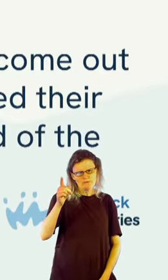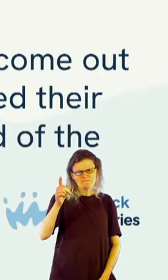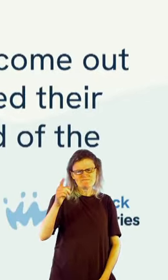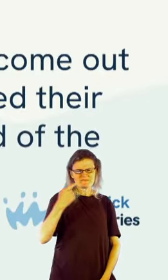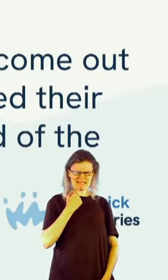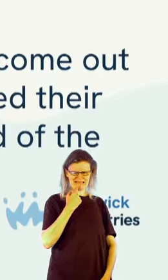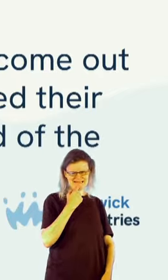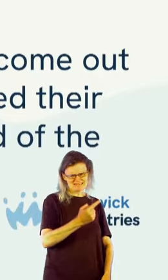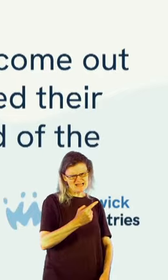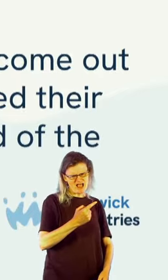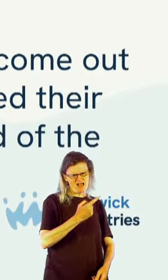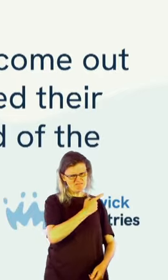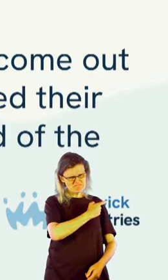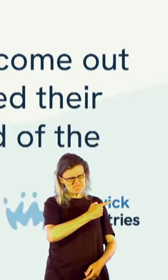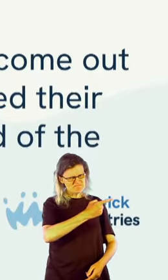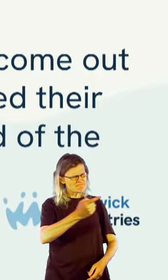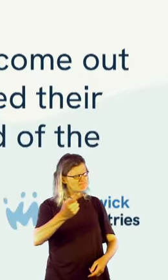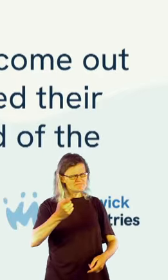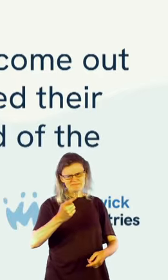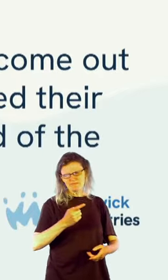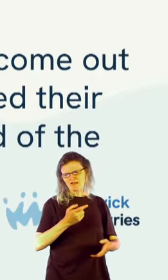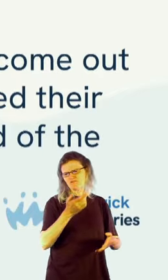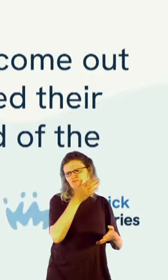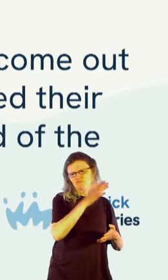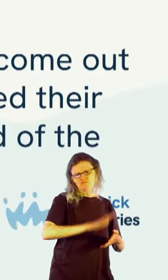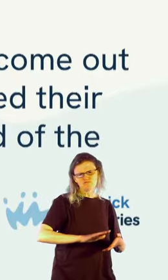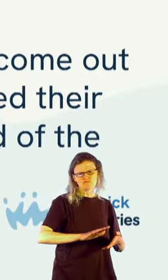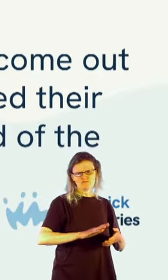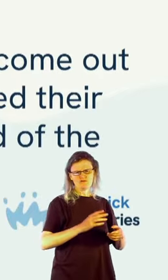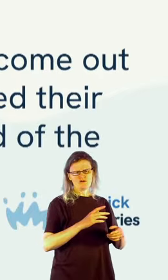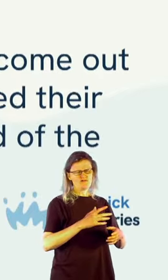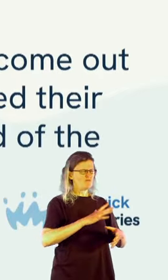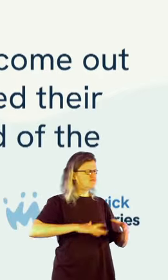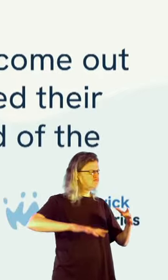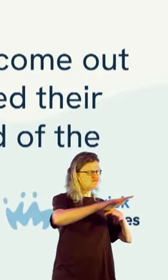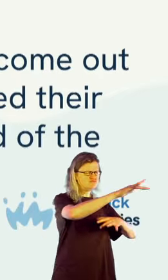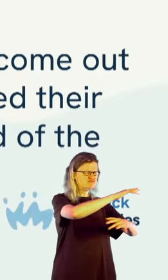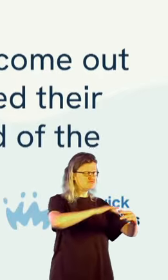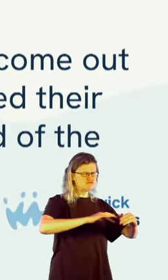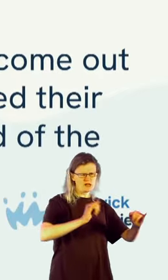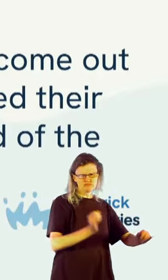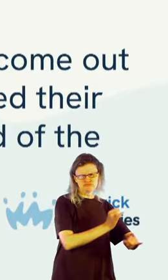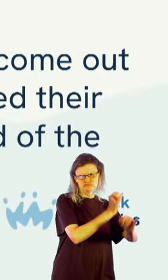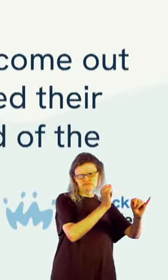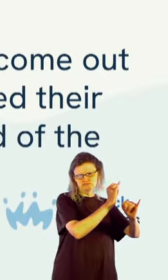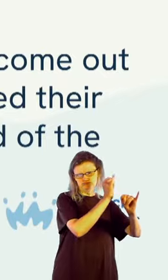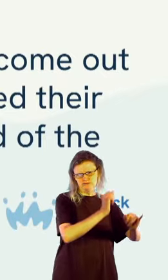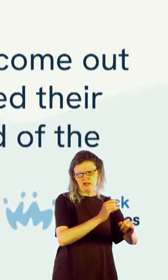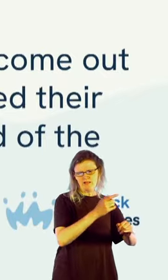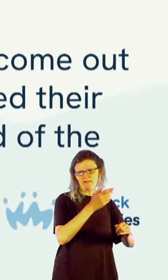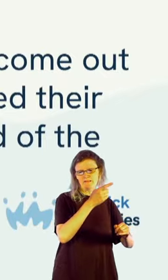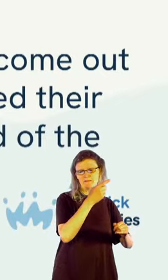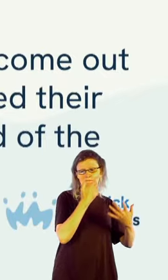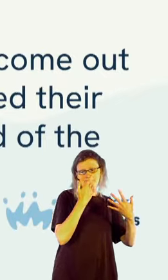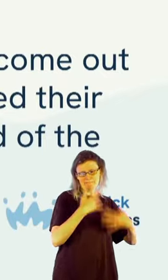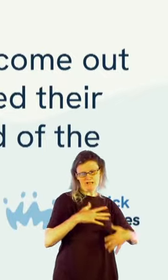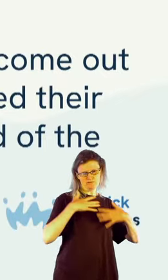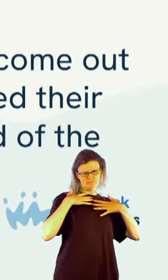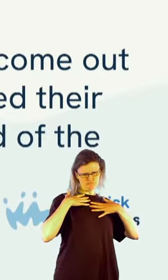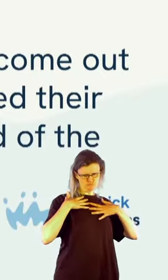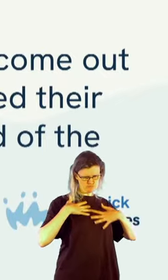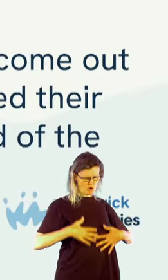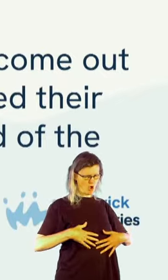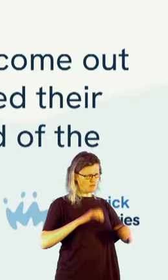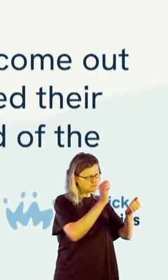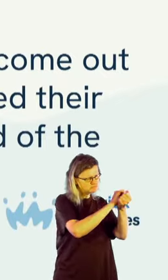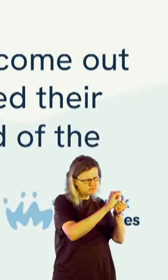know." And he said, "These are they who have come out of the great tribulation. They have